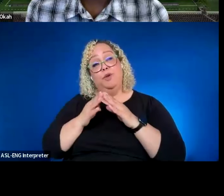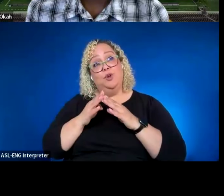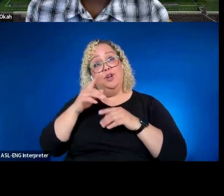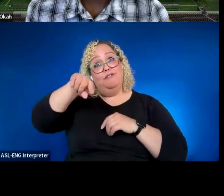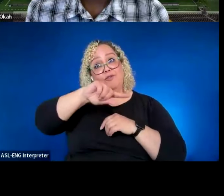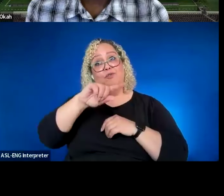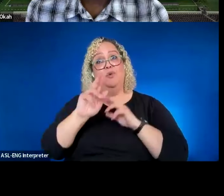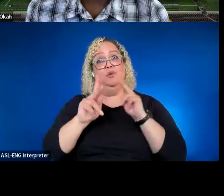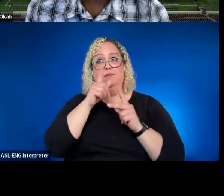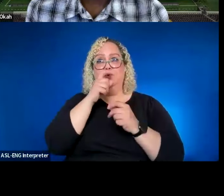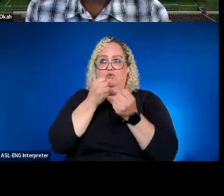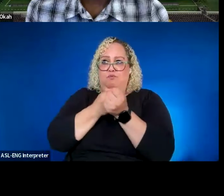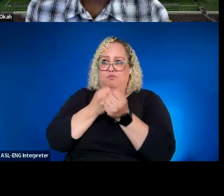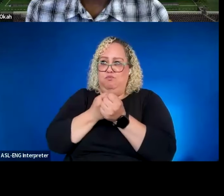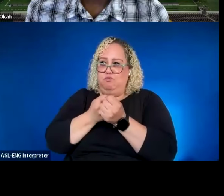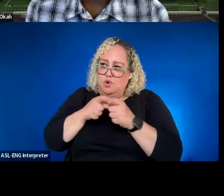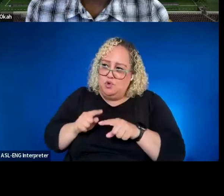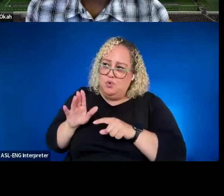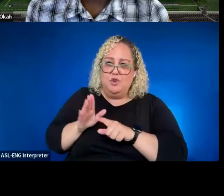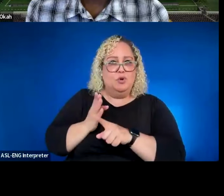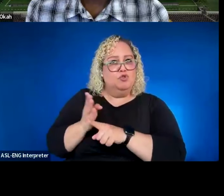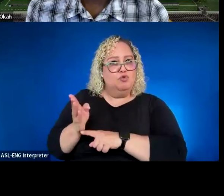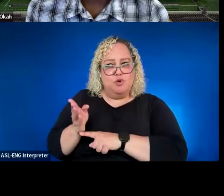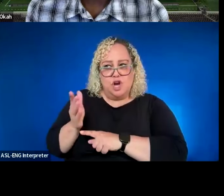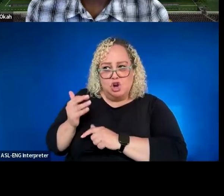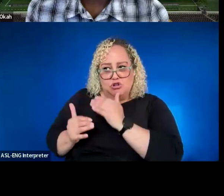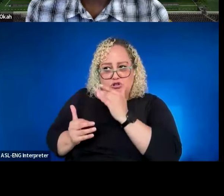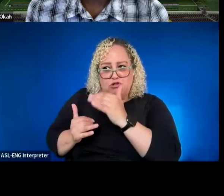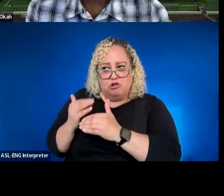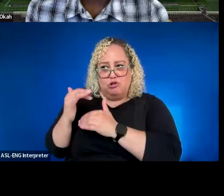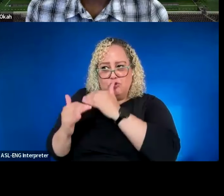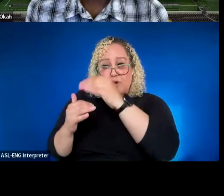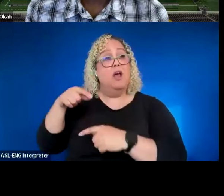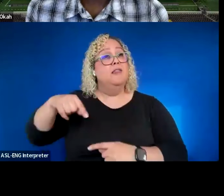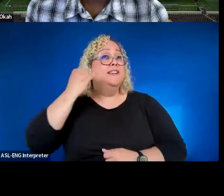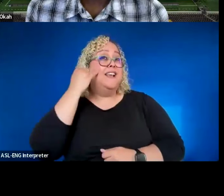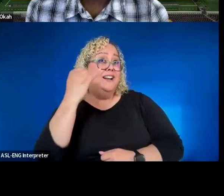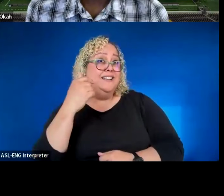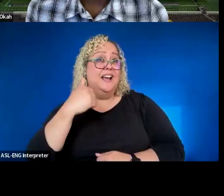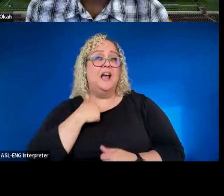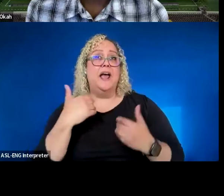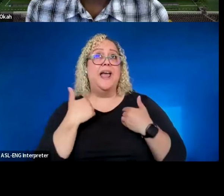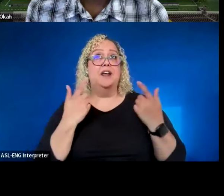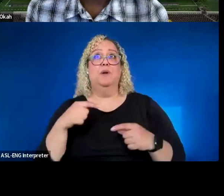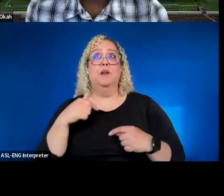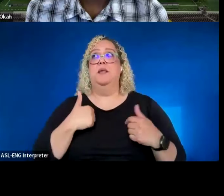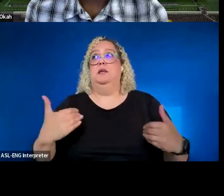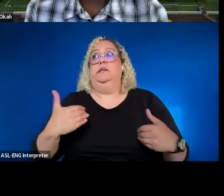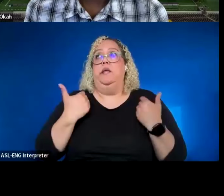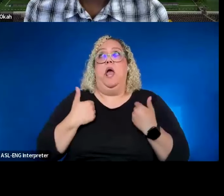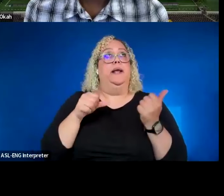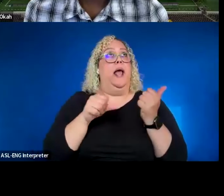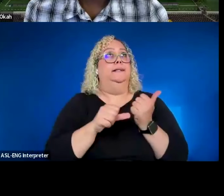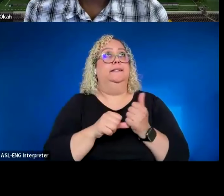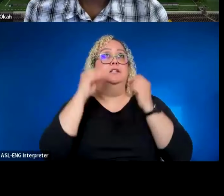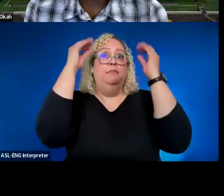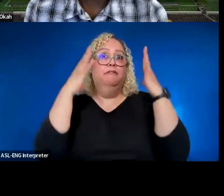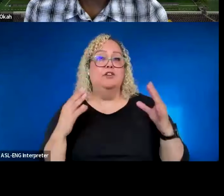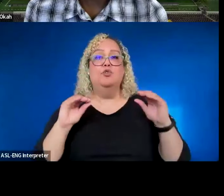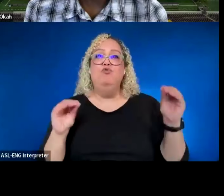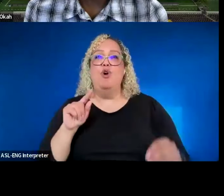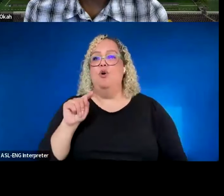your career. This idea was an idea I had when I was a very young assistant professor, untenured, had no business